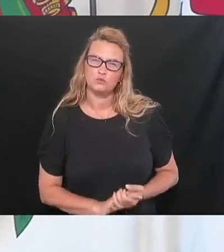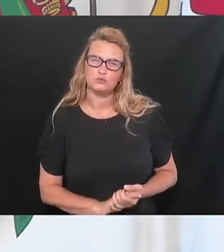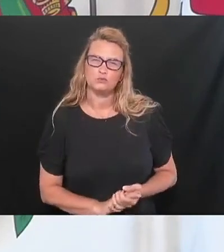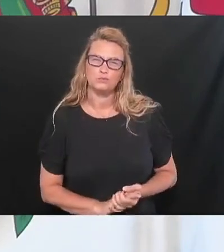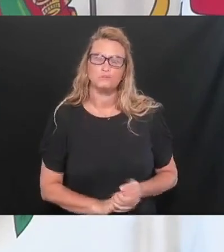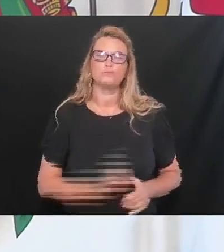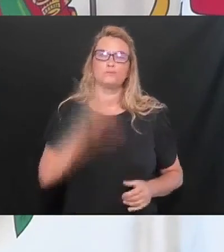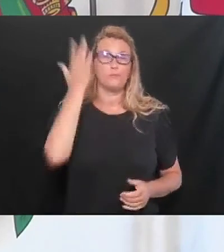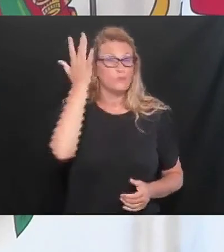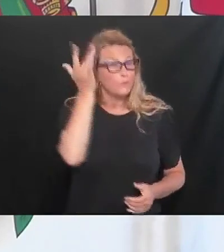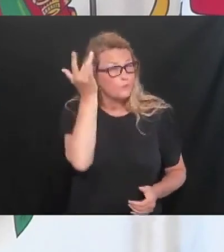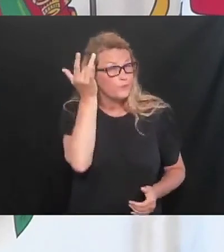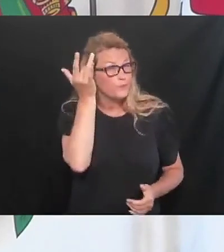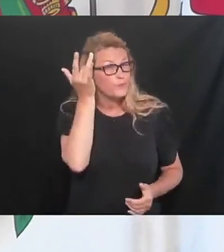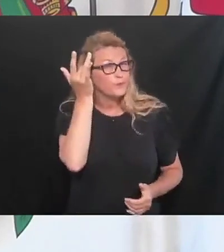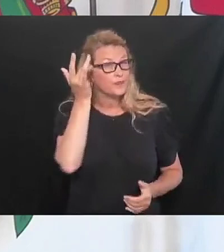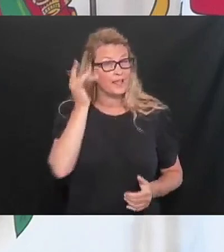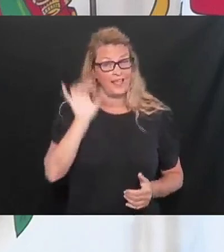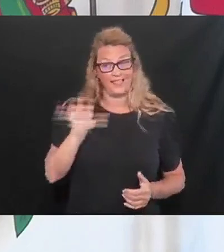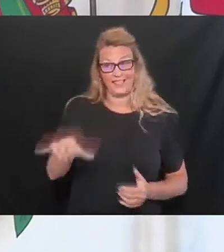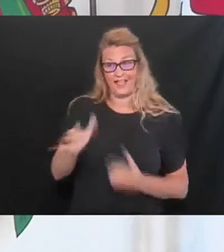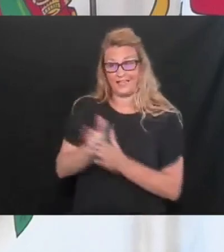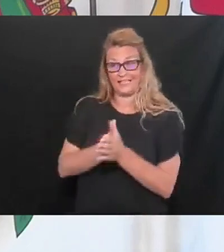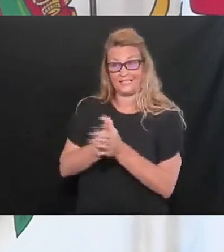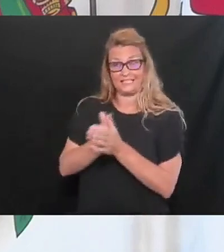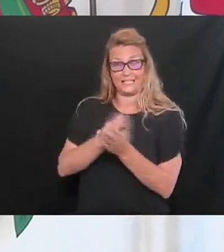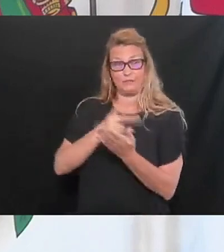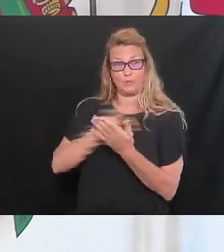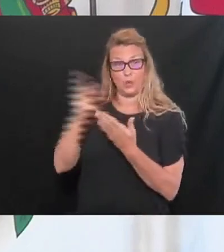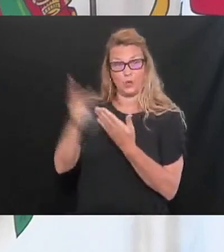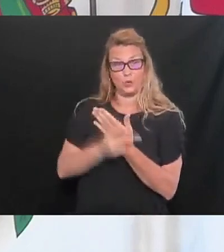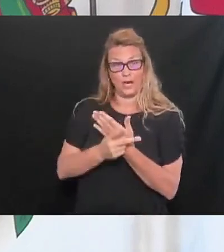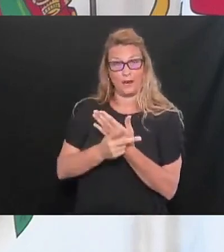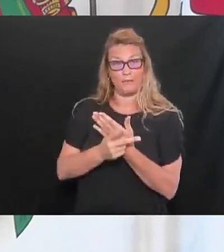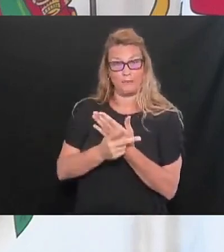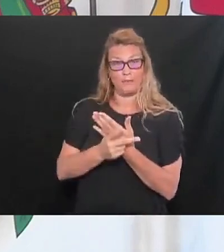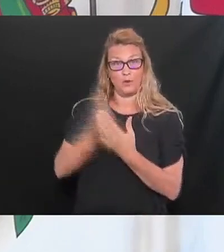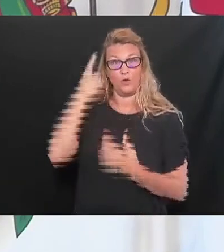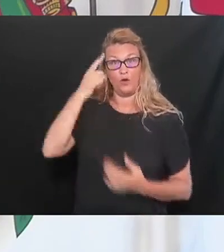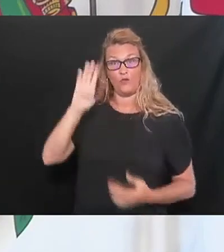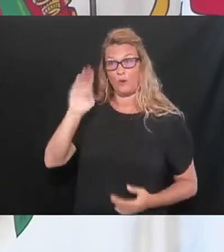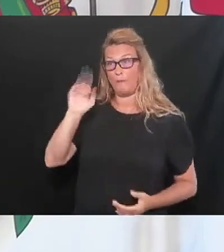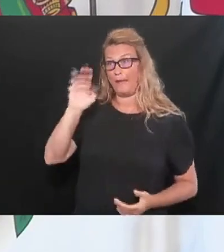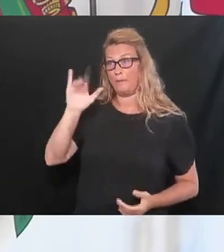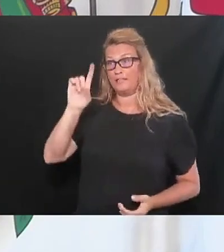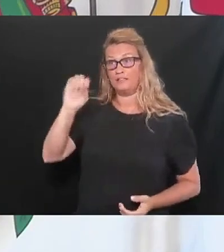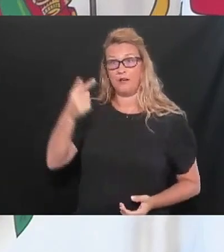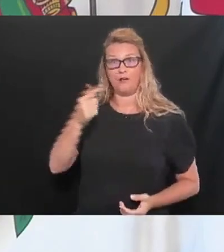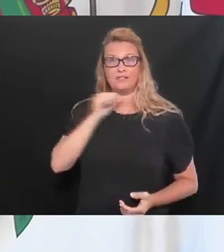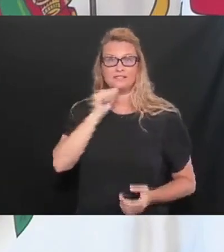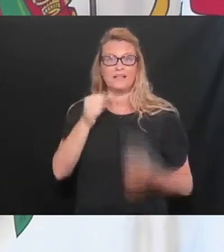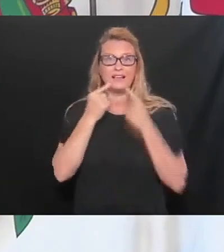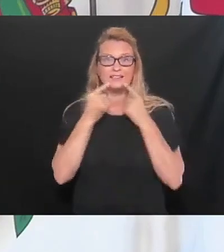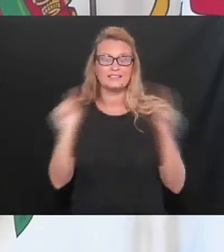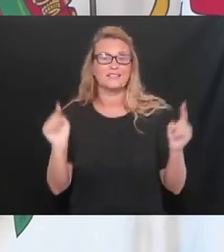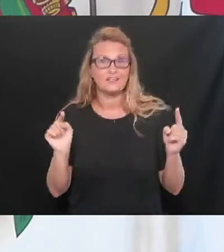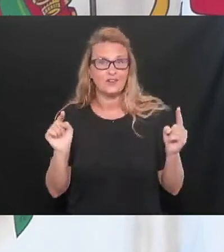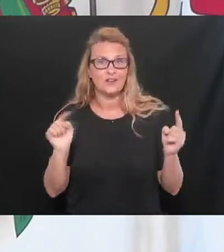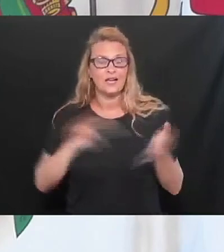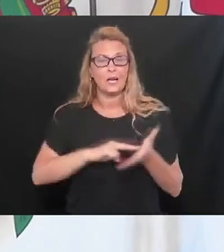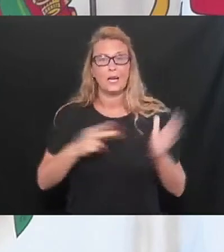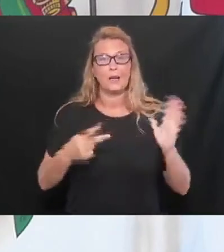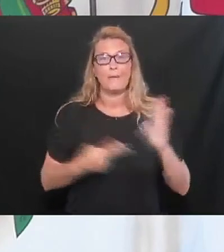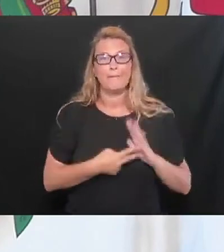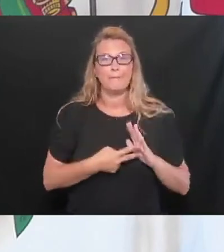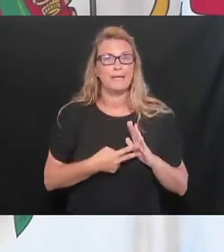Because if the incentive program on Babydog is not successful, then that means we're